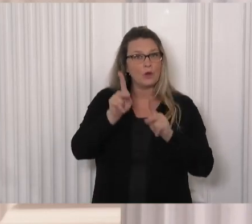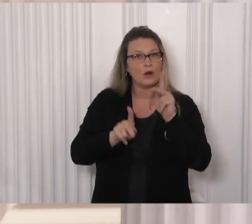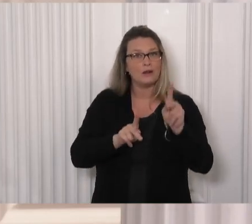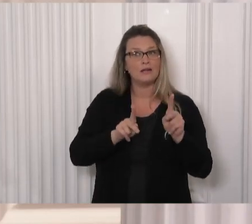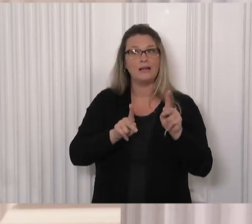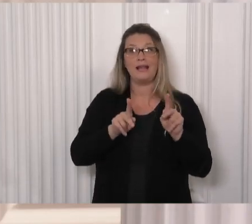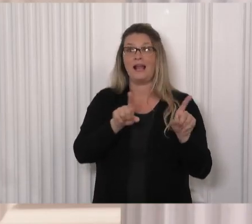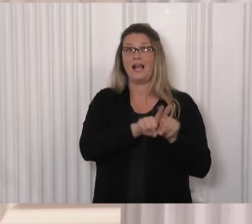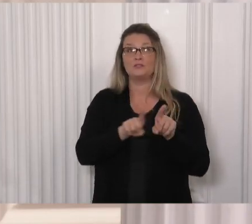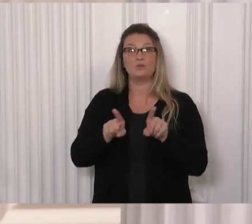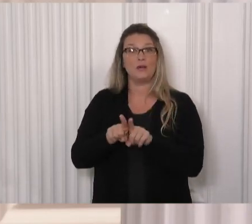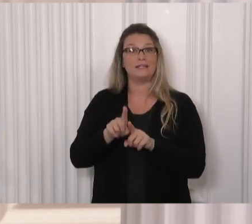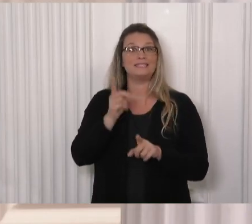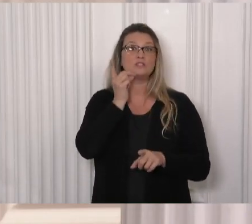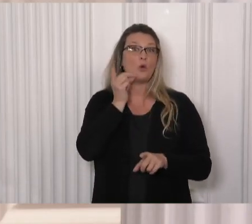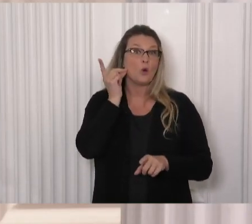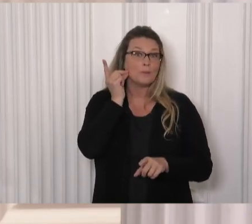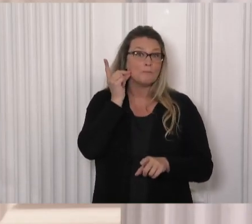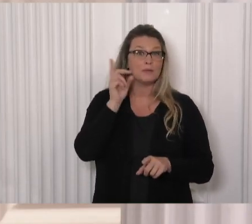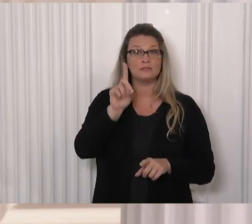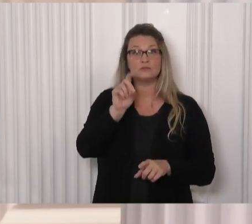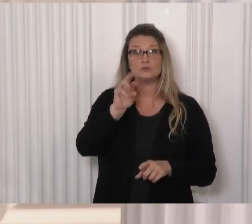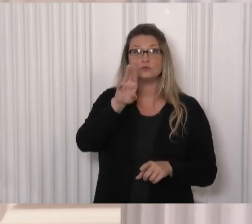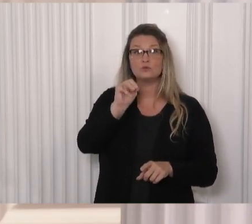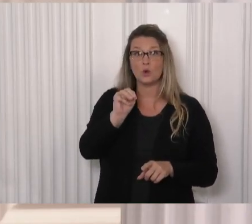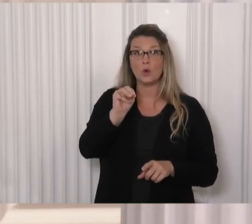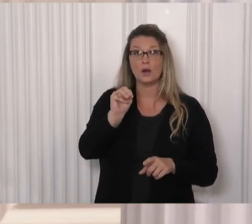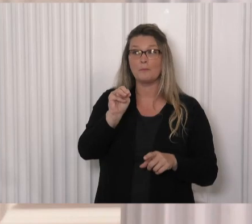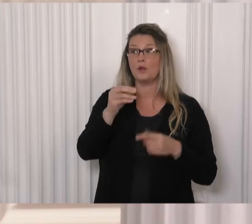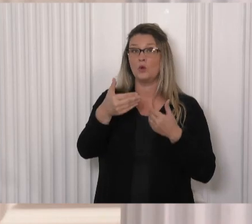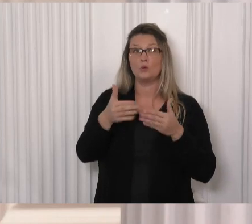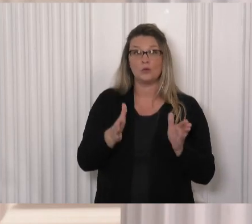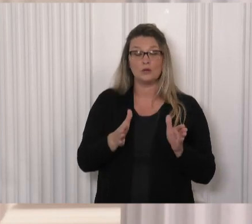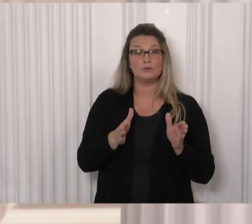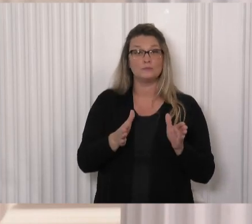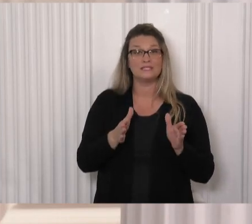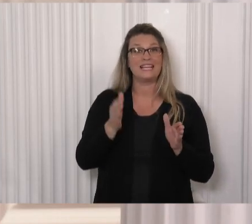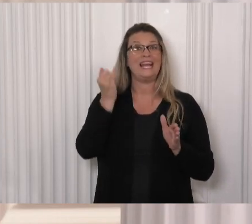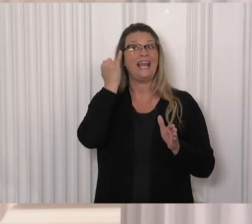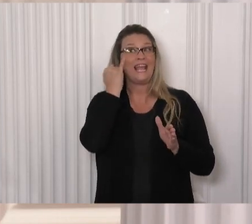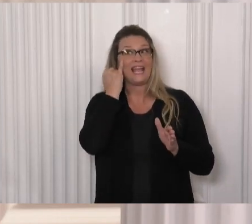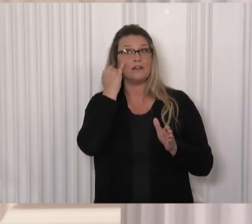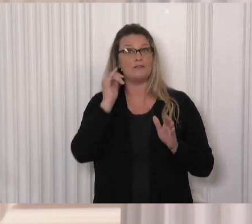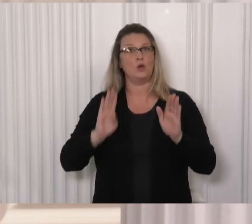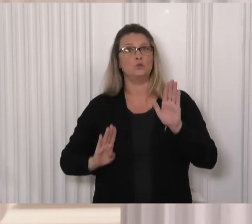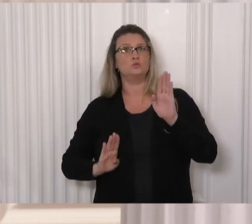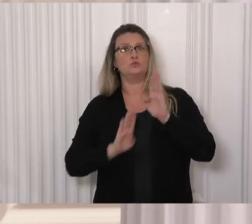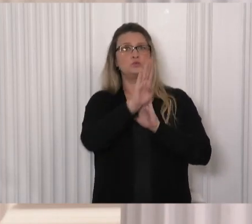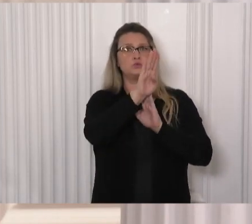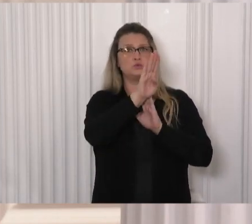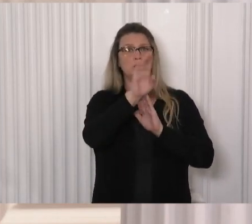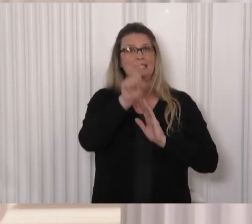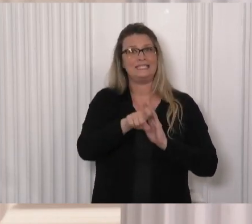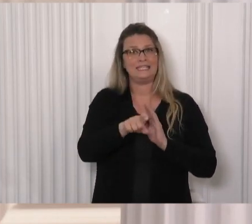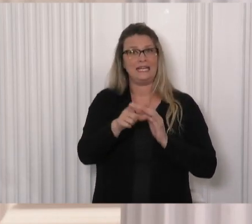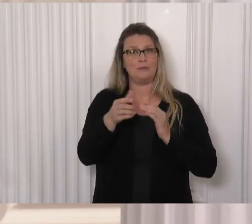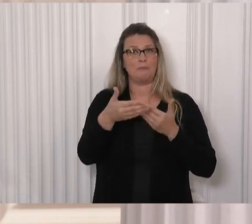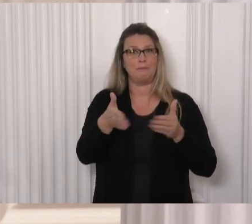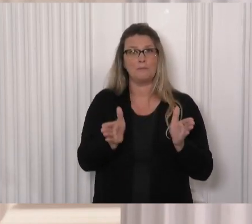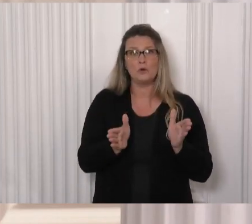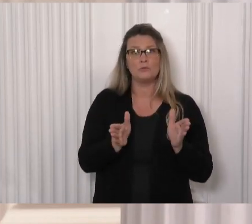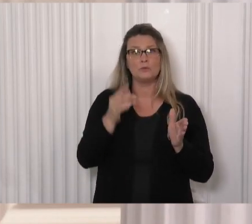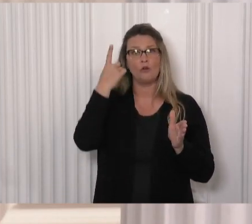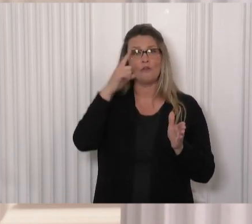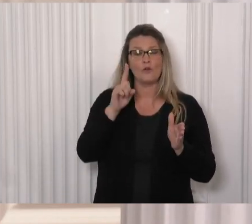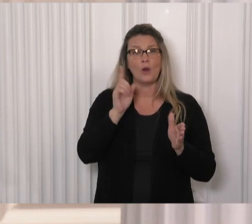as potential dorm rooms from the standpoint of if we have a surge and an absolute overflow need there. I